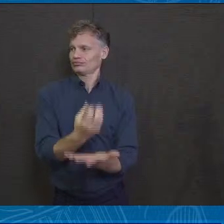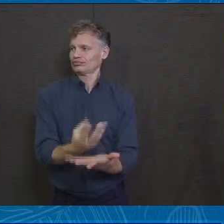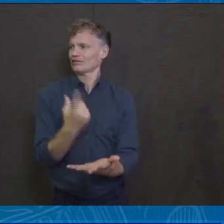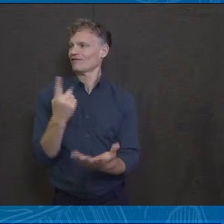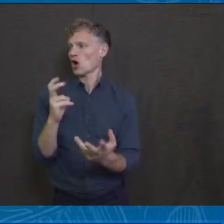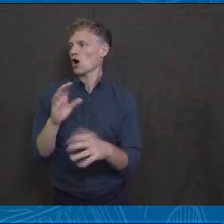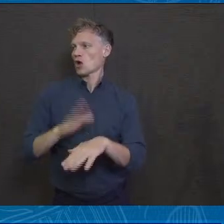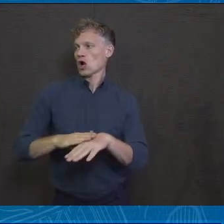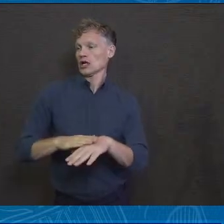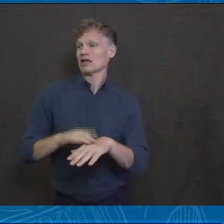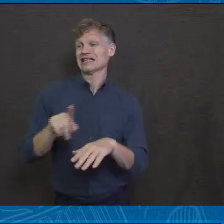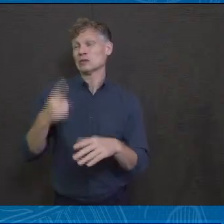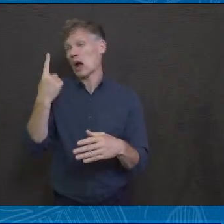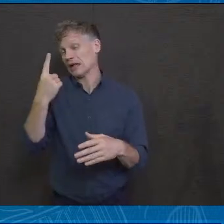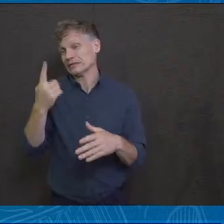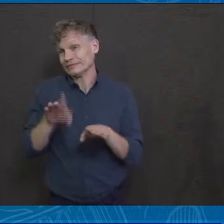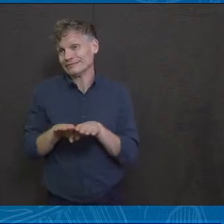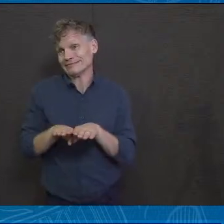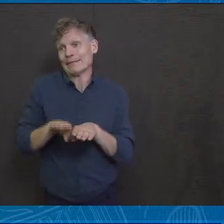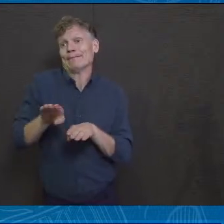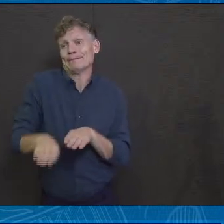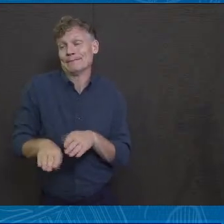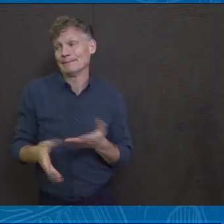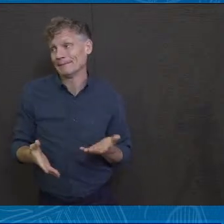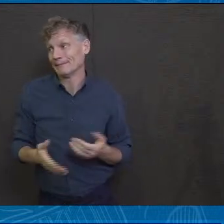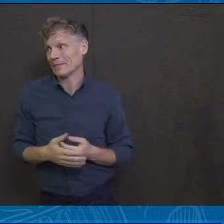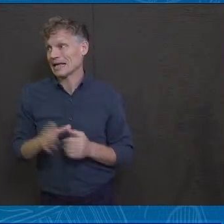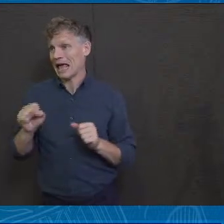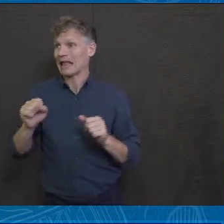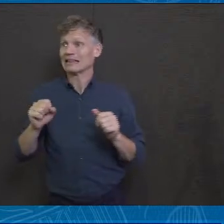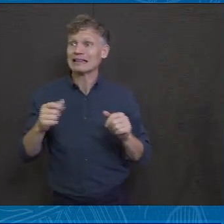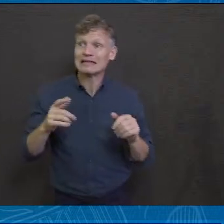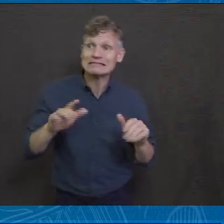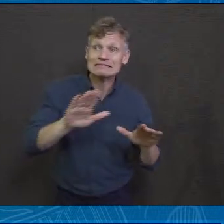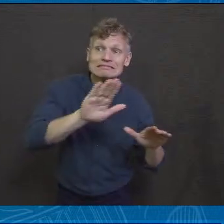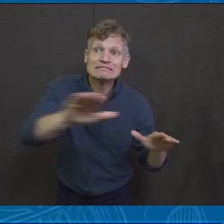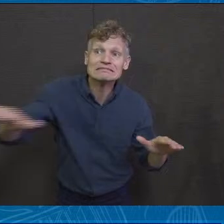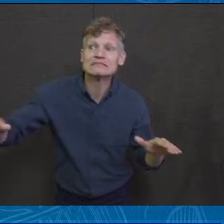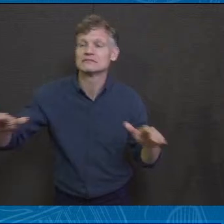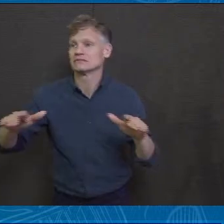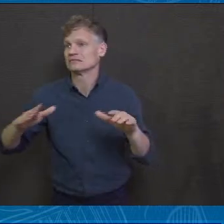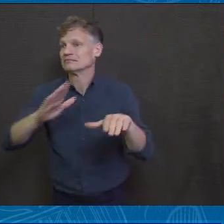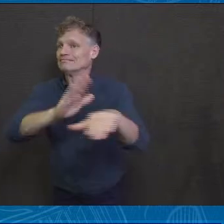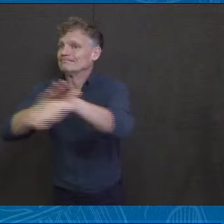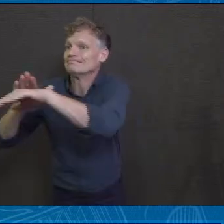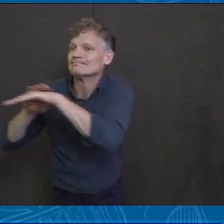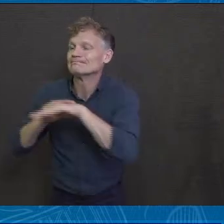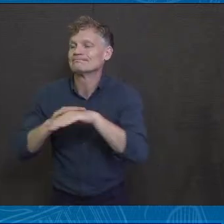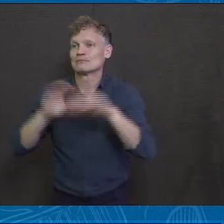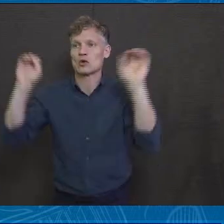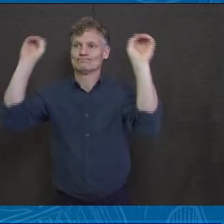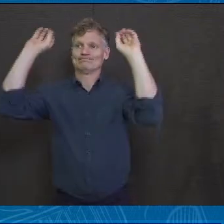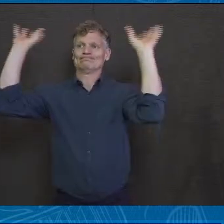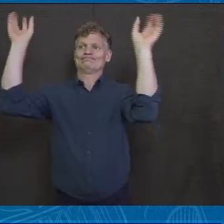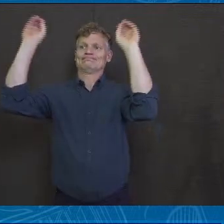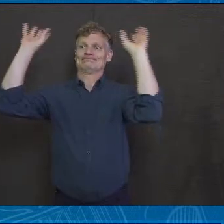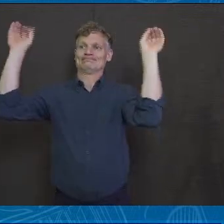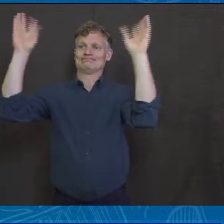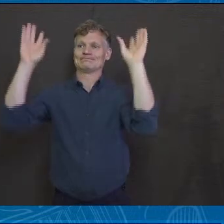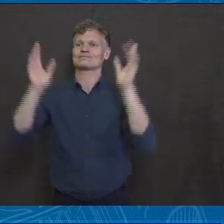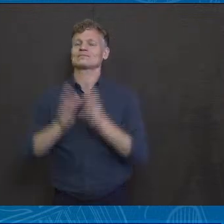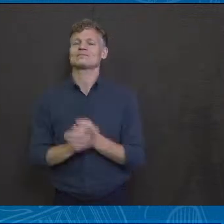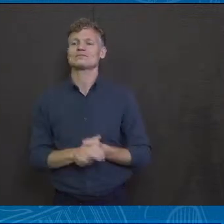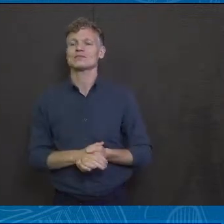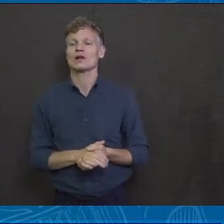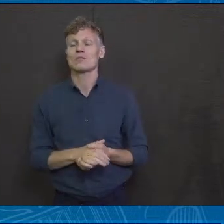So this is one type that we can save the people, local people. And also we apply the making city resilient in our